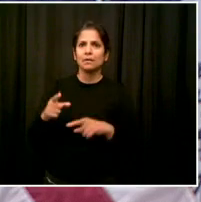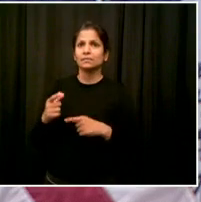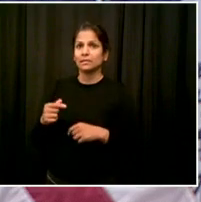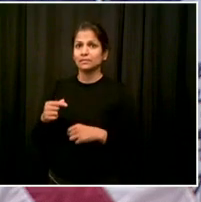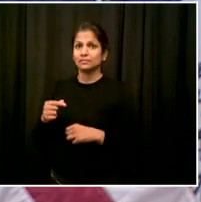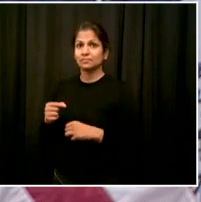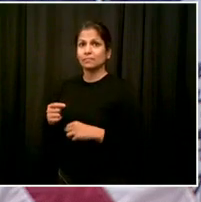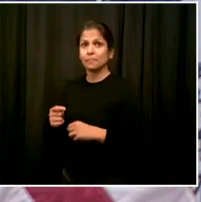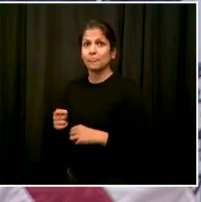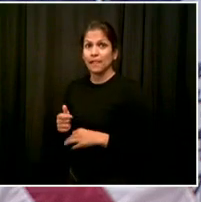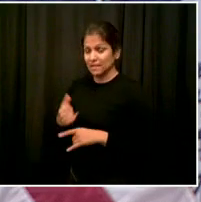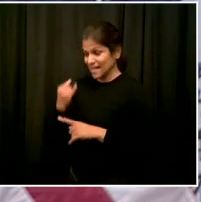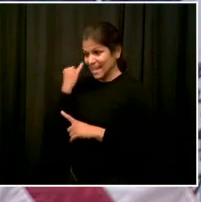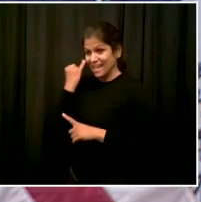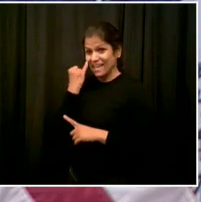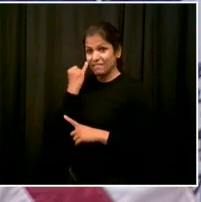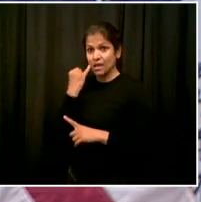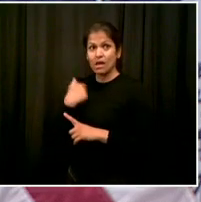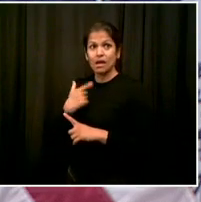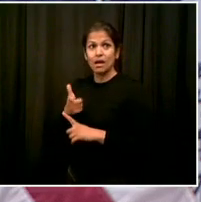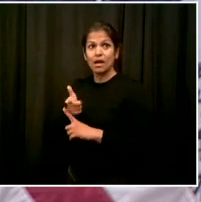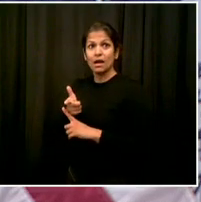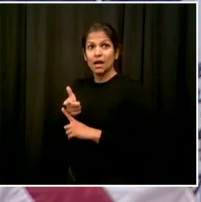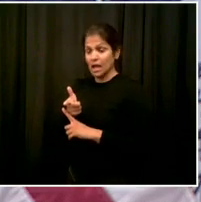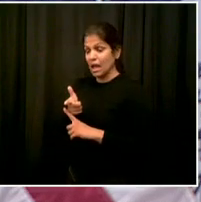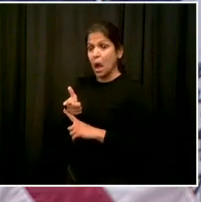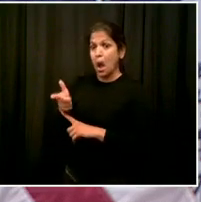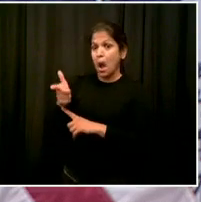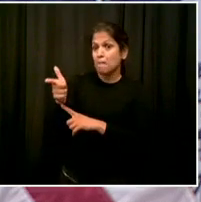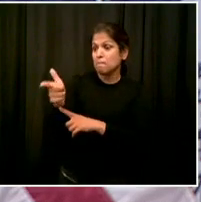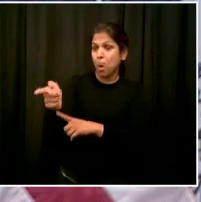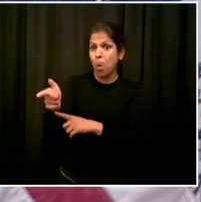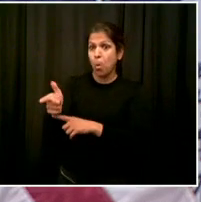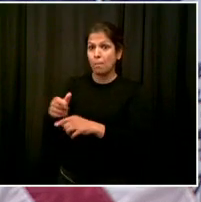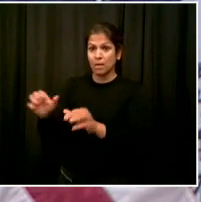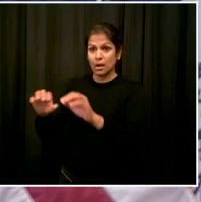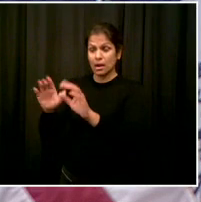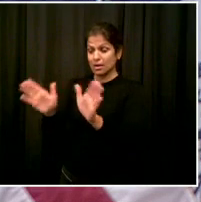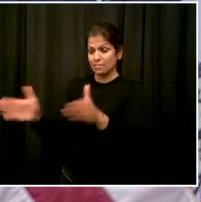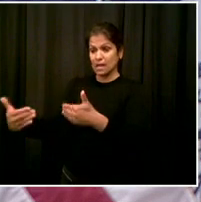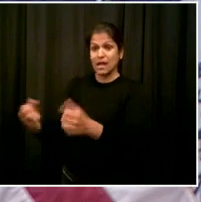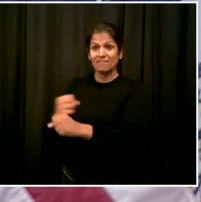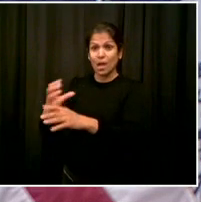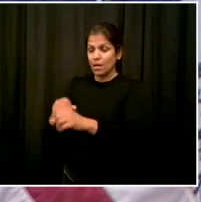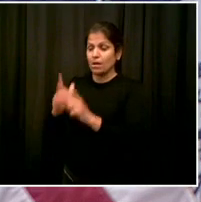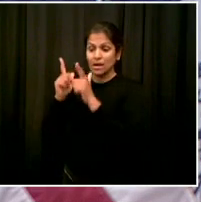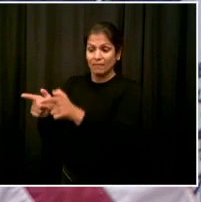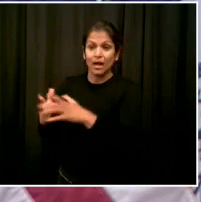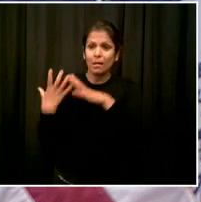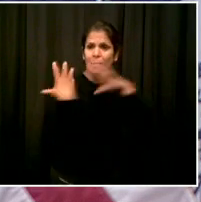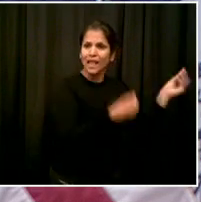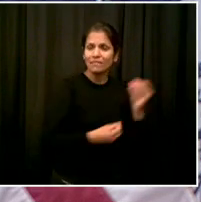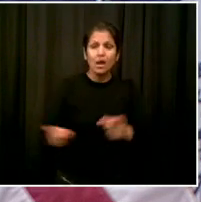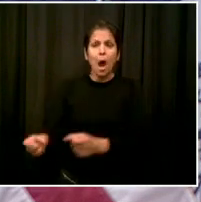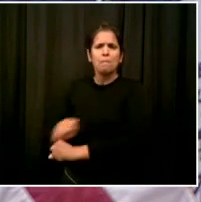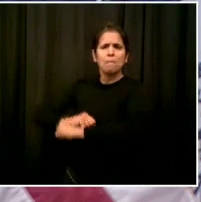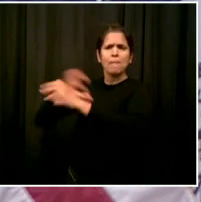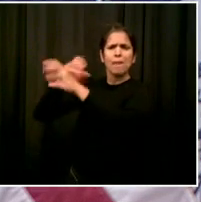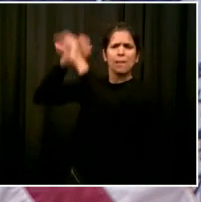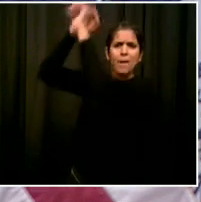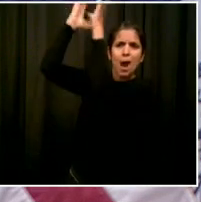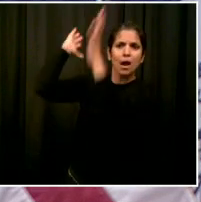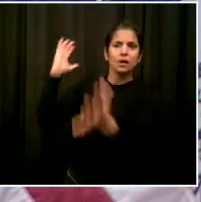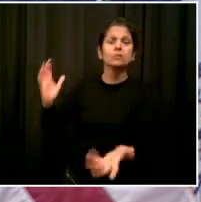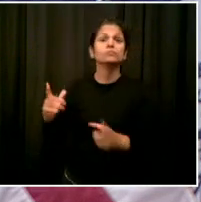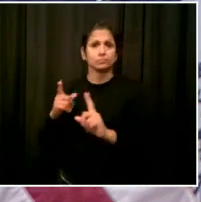real time in a way that actually would make a difference. But anytime the NYPD has the ability to intervene where there might be a